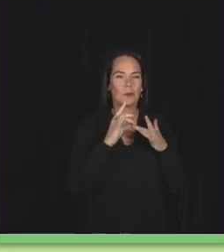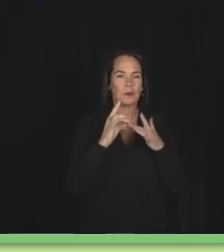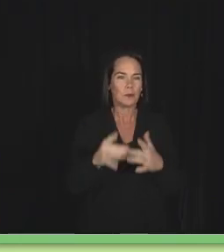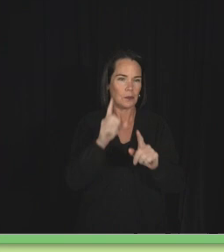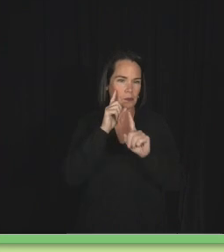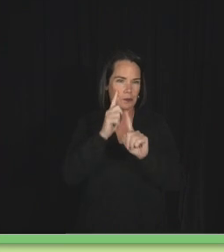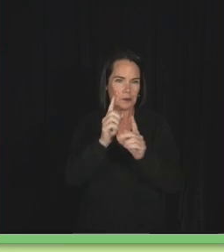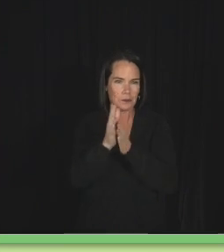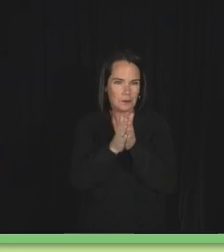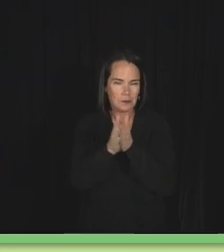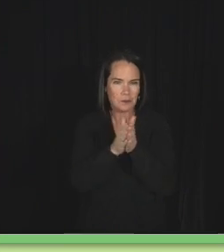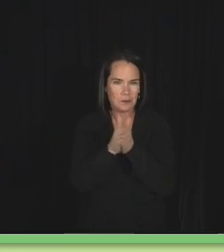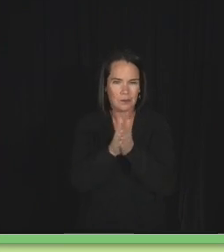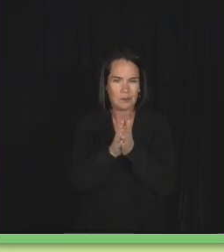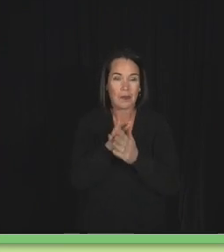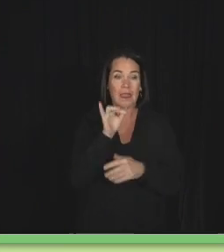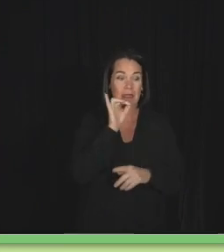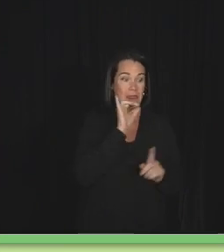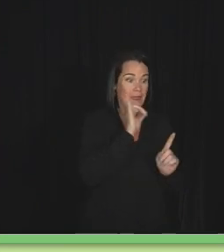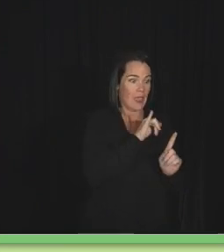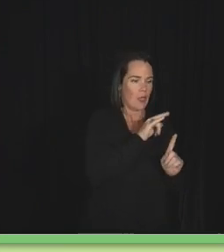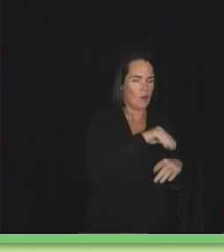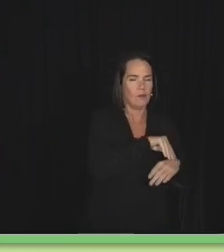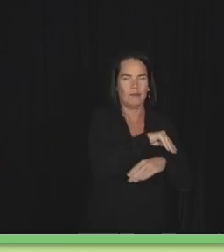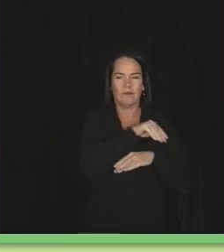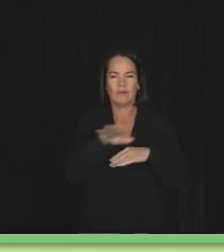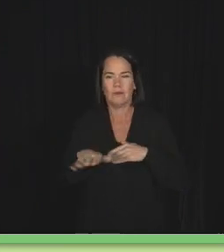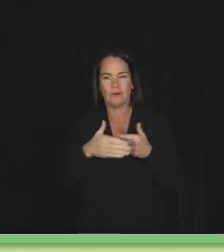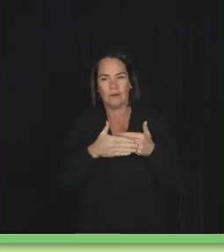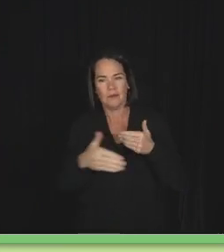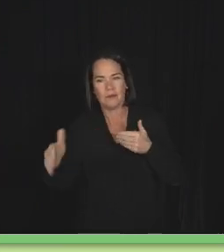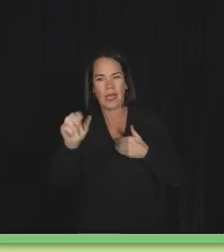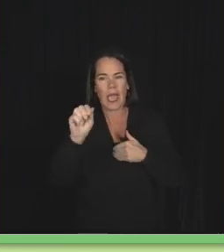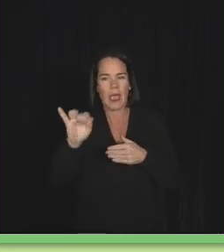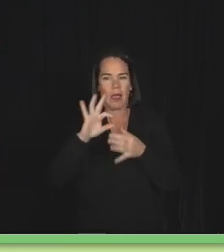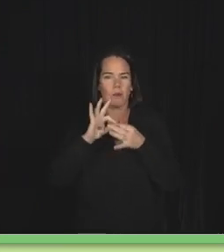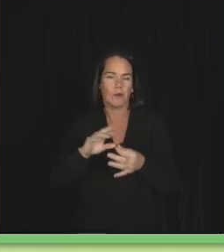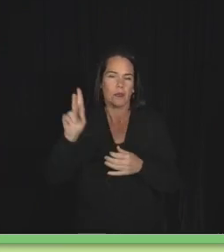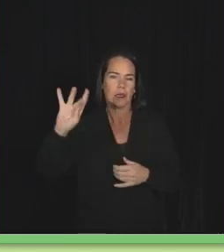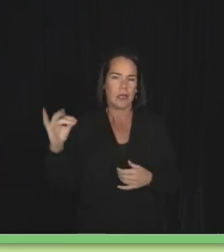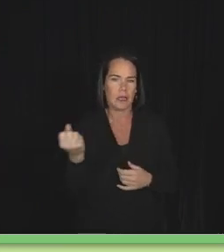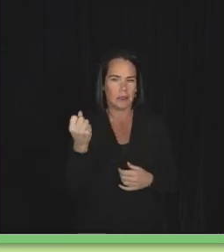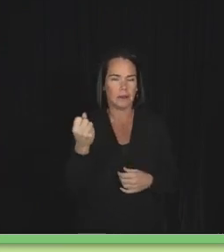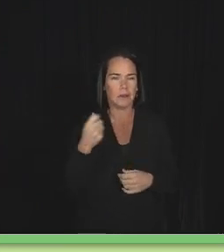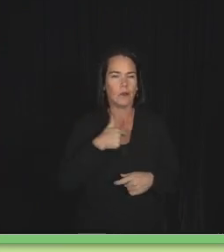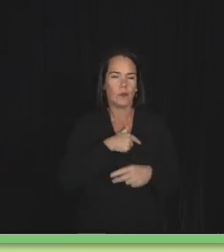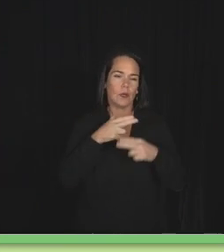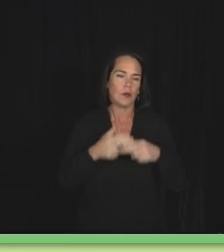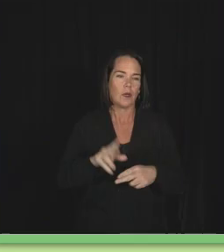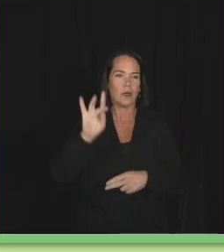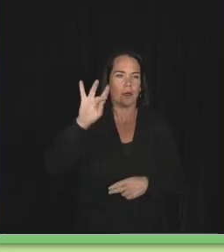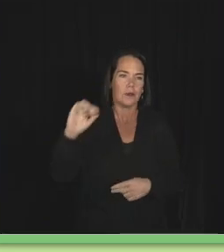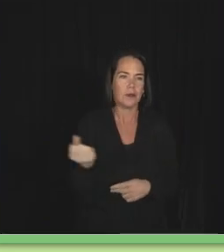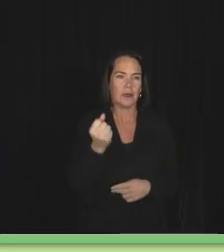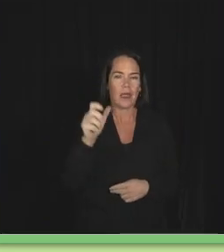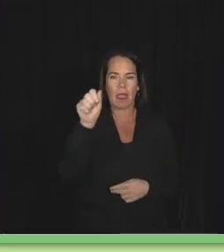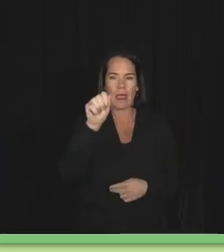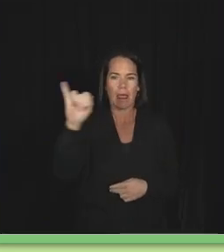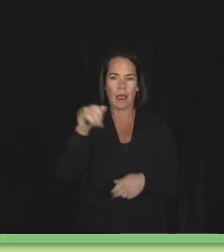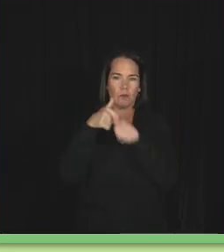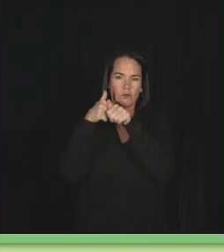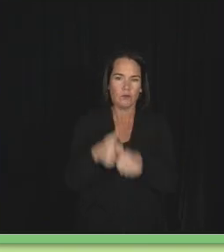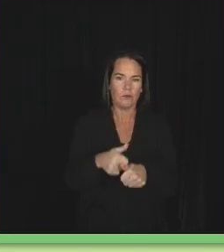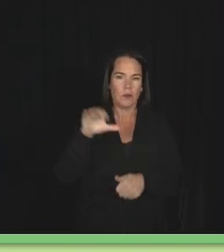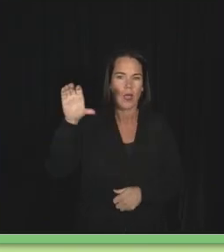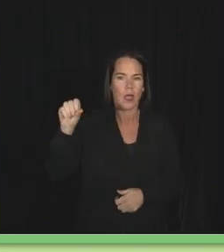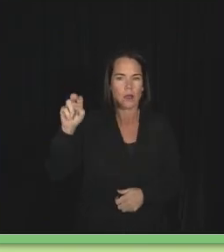will shape the future of AI on Kubernetes, and we call it Kubernetes AI Conformance.